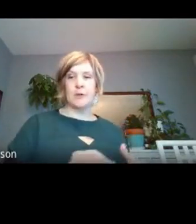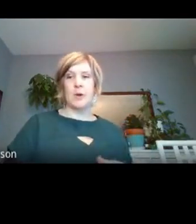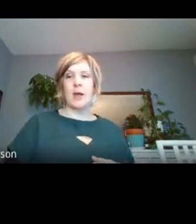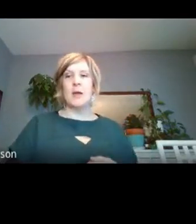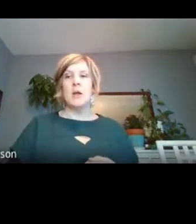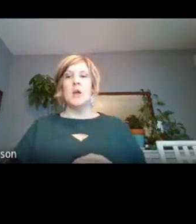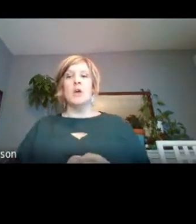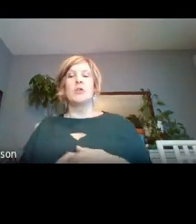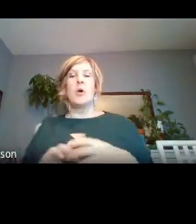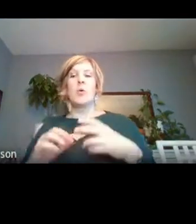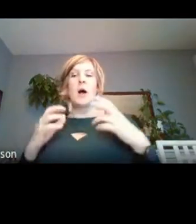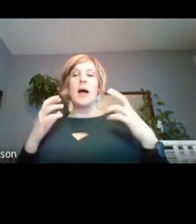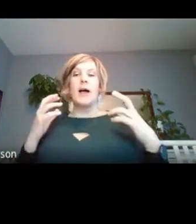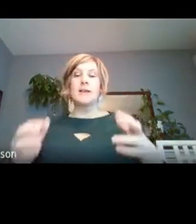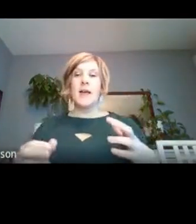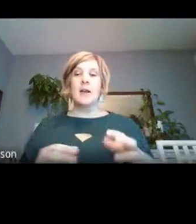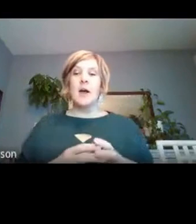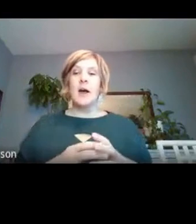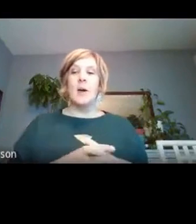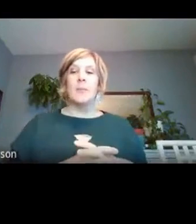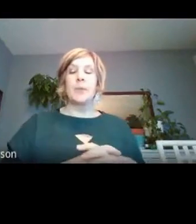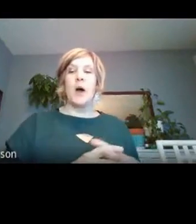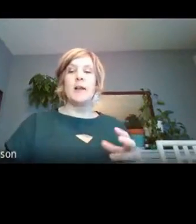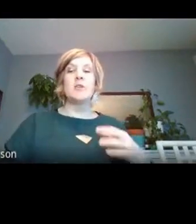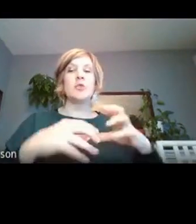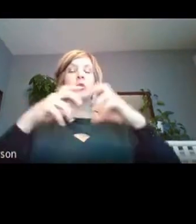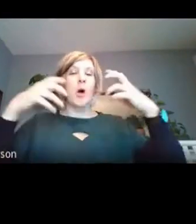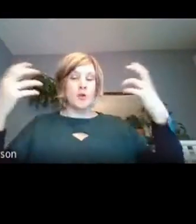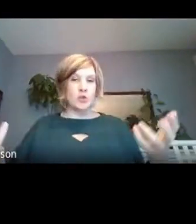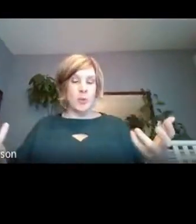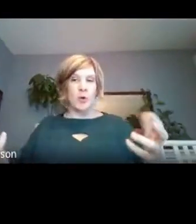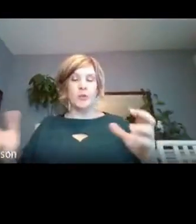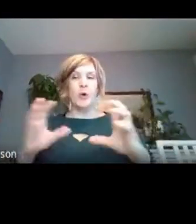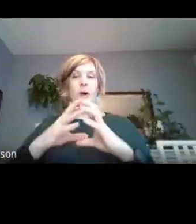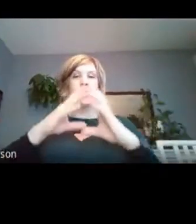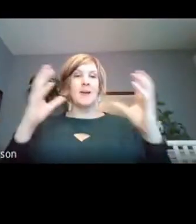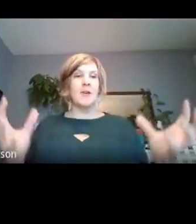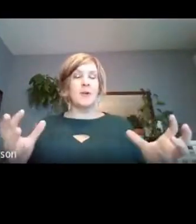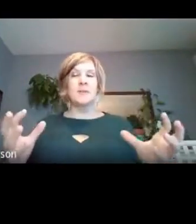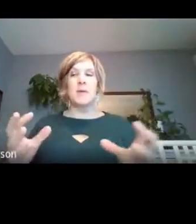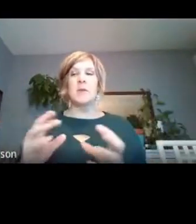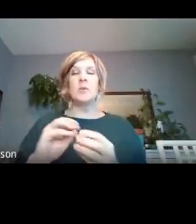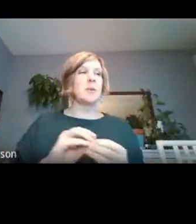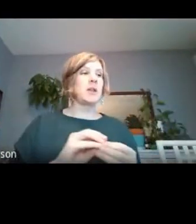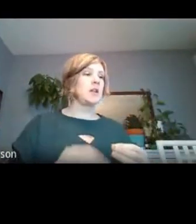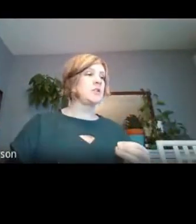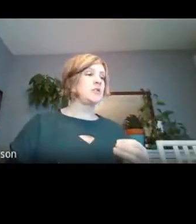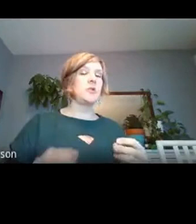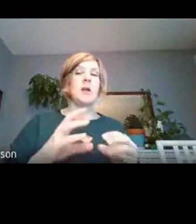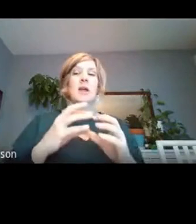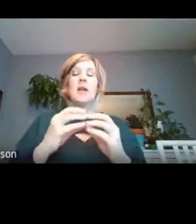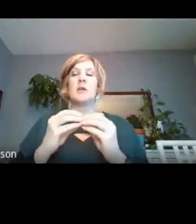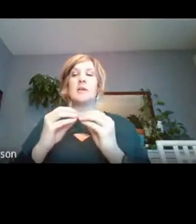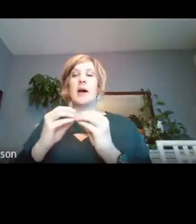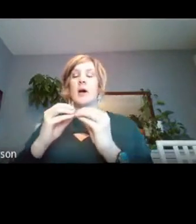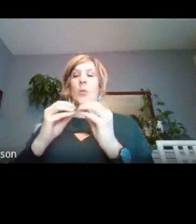okay so uh again um i need to launch the poll so again my friends and my meet what i'm going to get you to